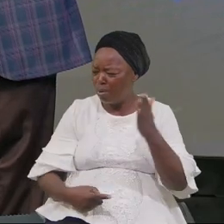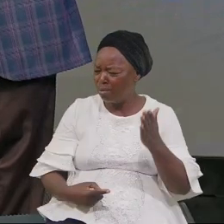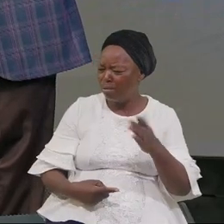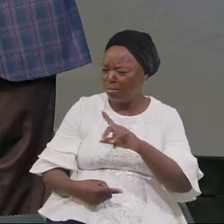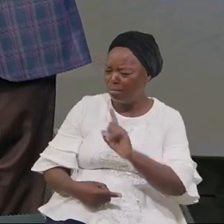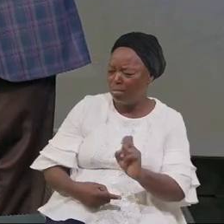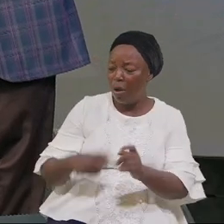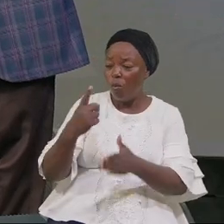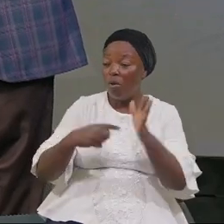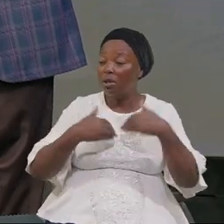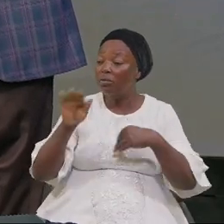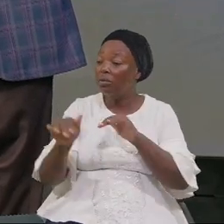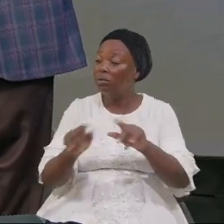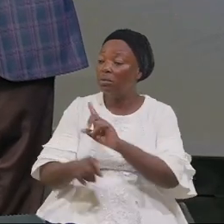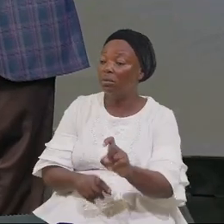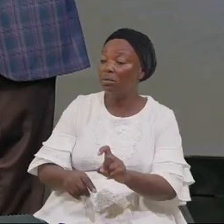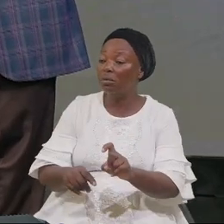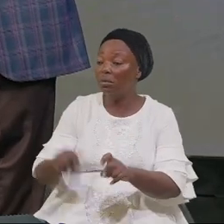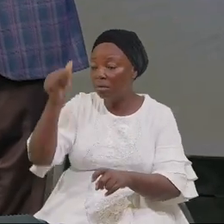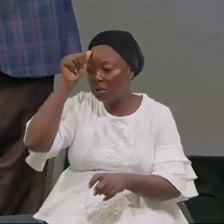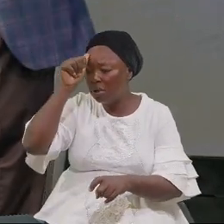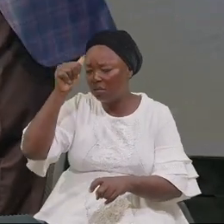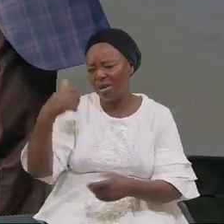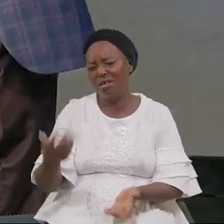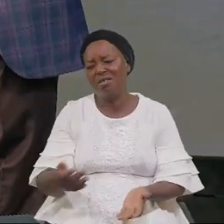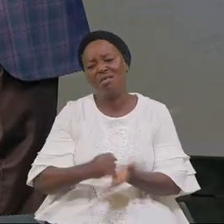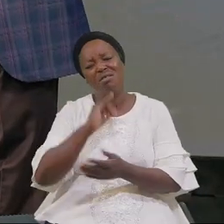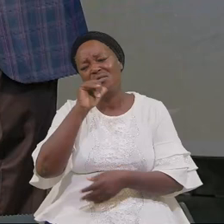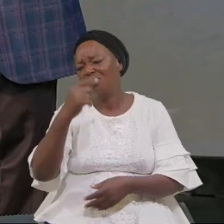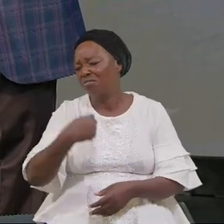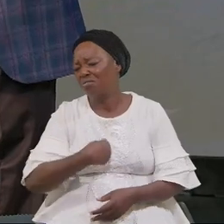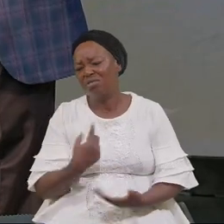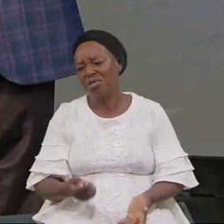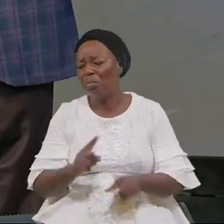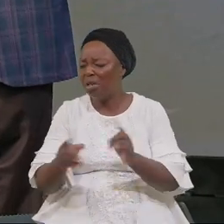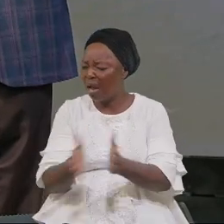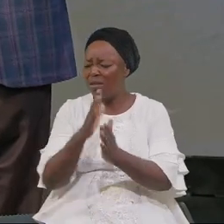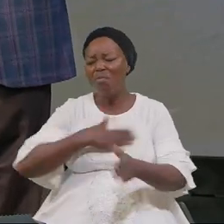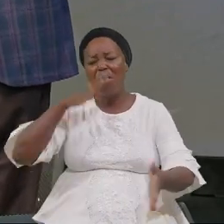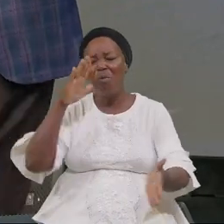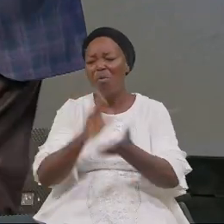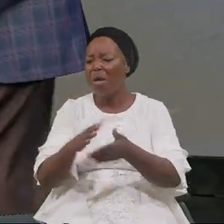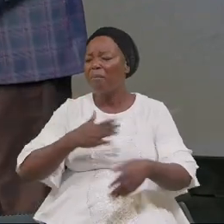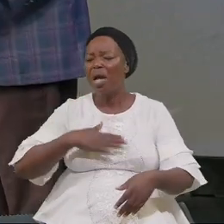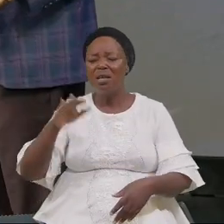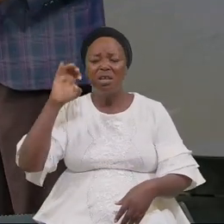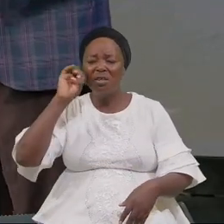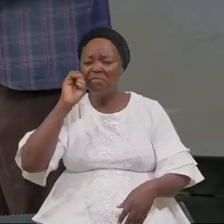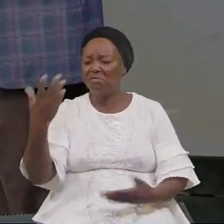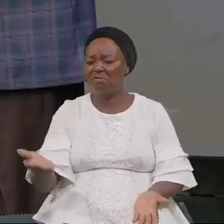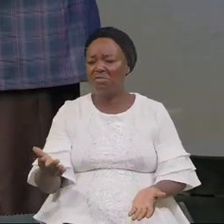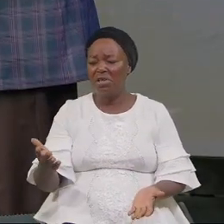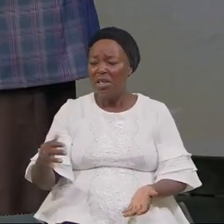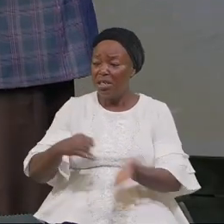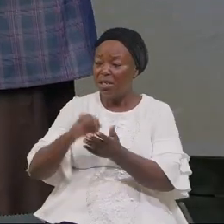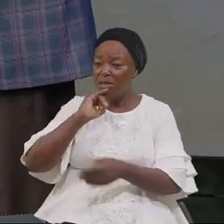you done? It's not me. Ask my wife. Ask Eve. It's other people